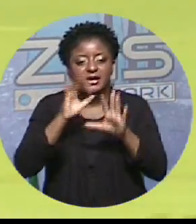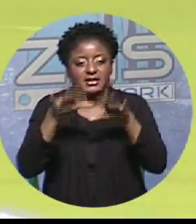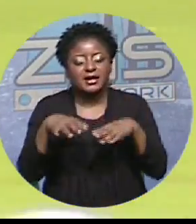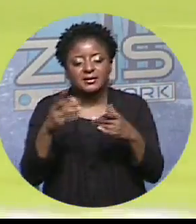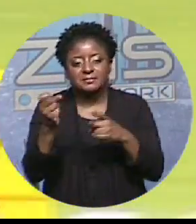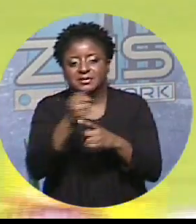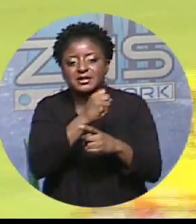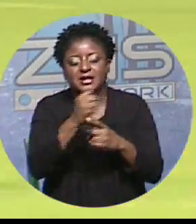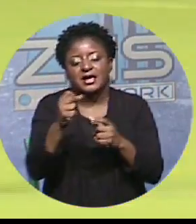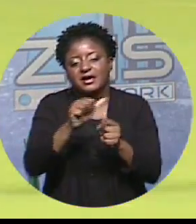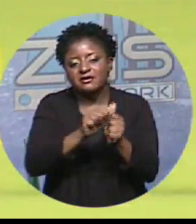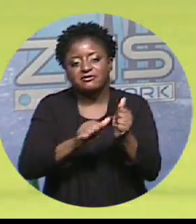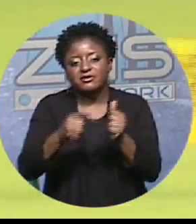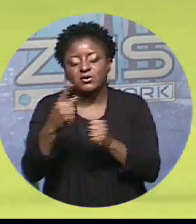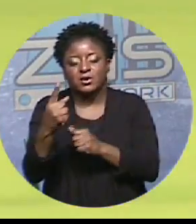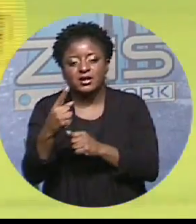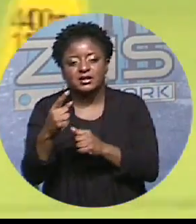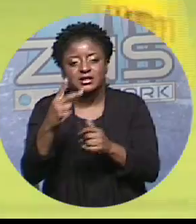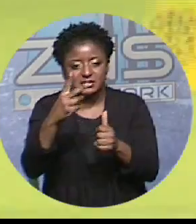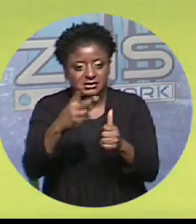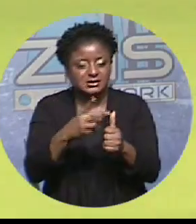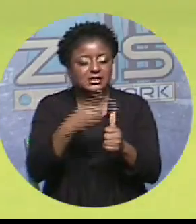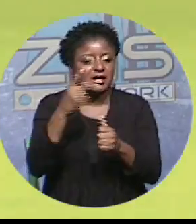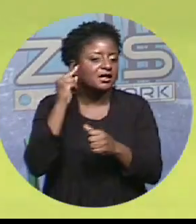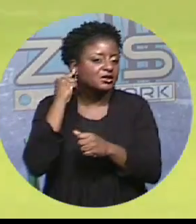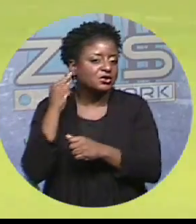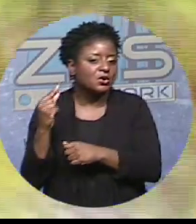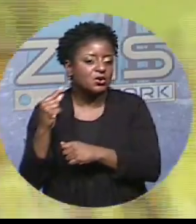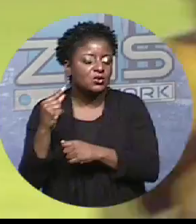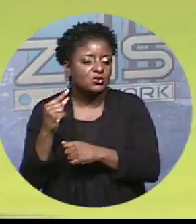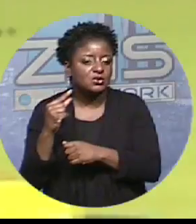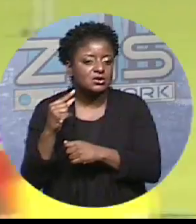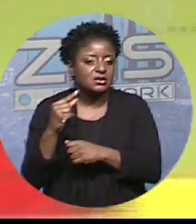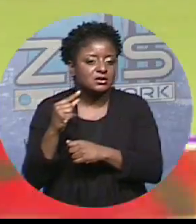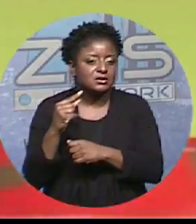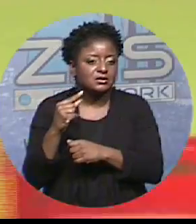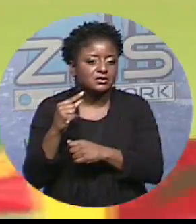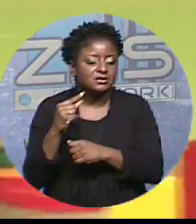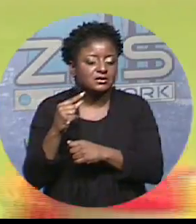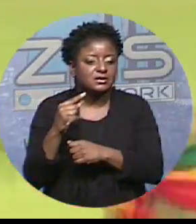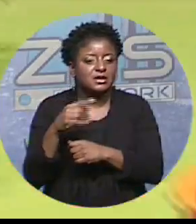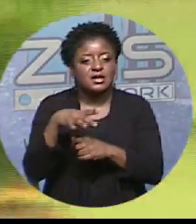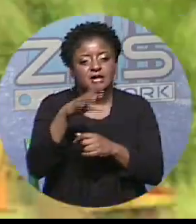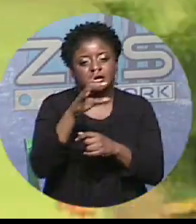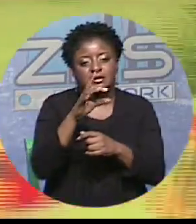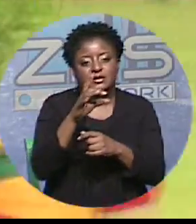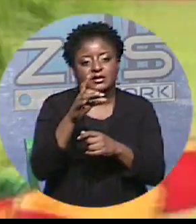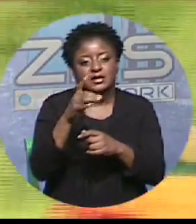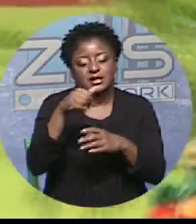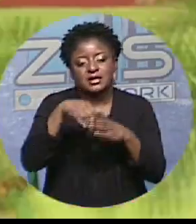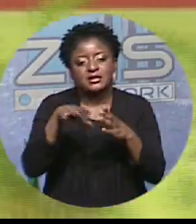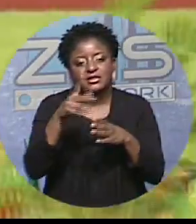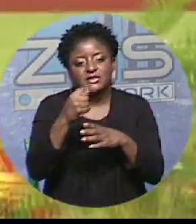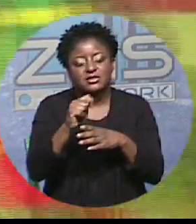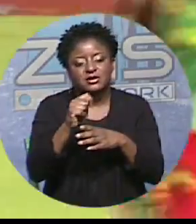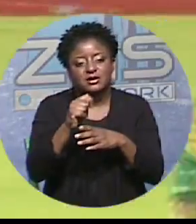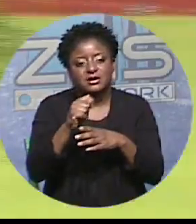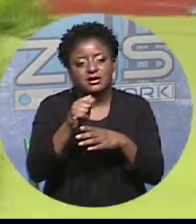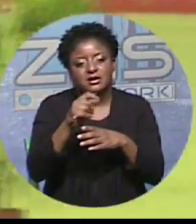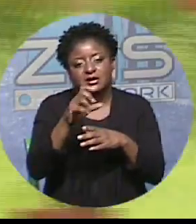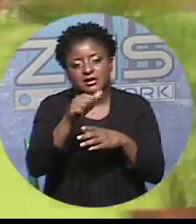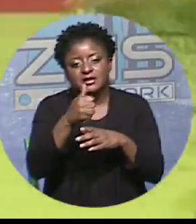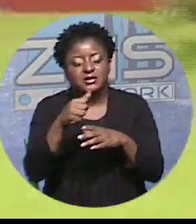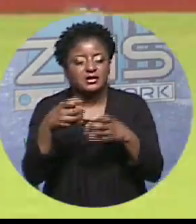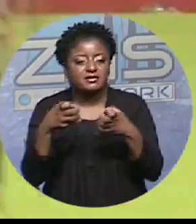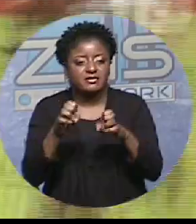second gold, get this, came in the Ocathlon event. Surviving the 8 grueling events and coming out on top was Kendrick